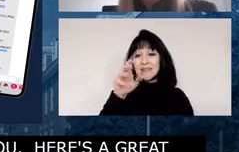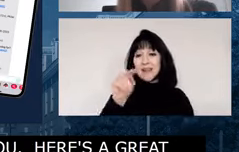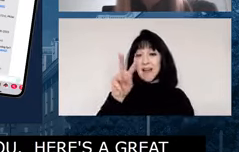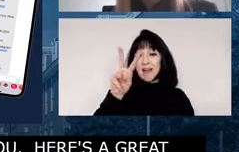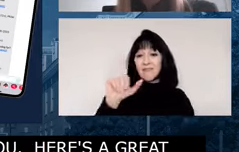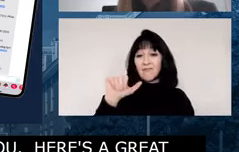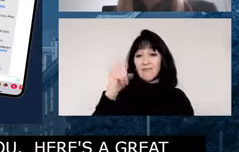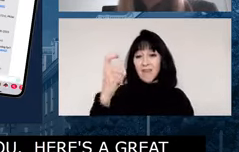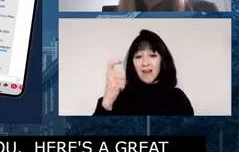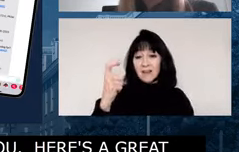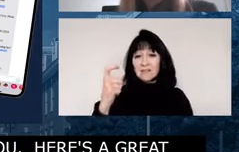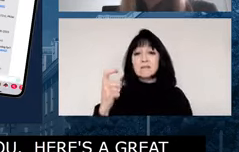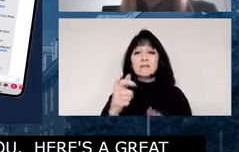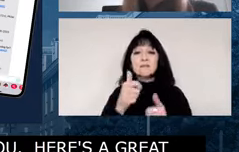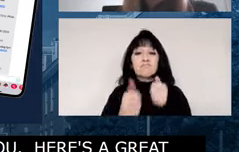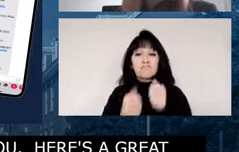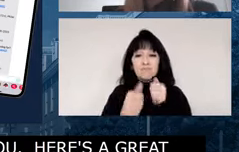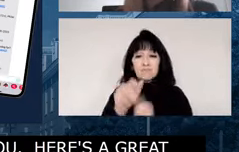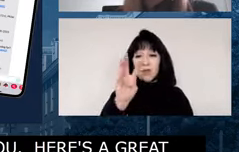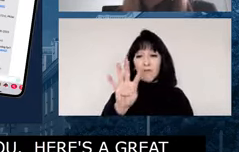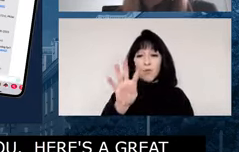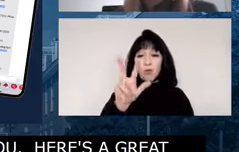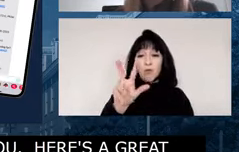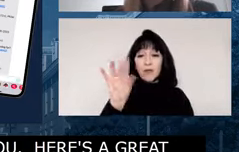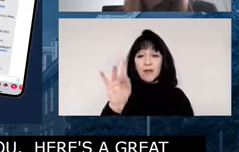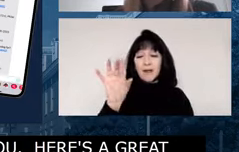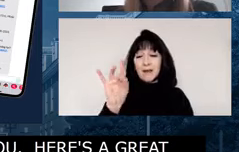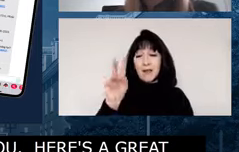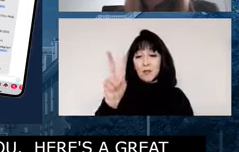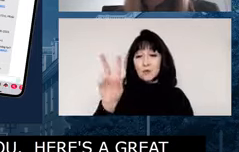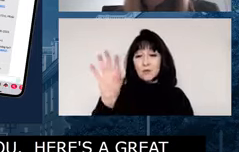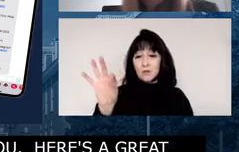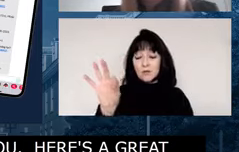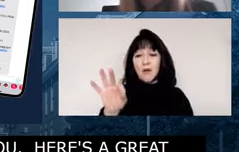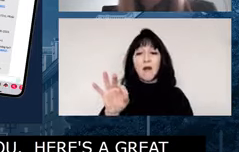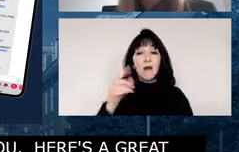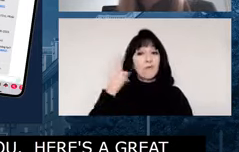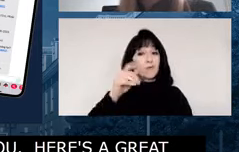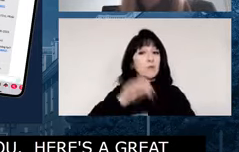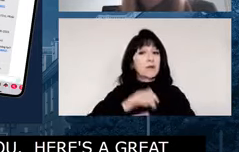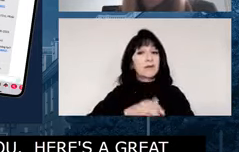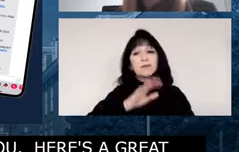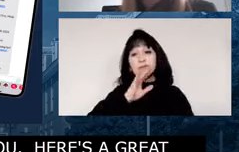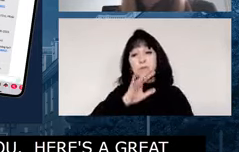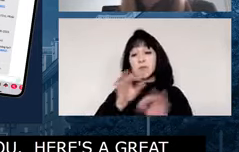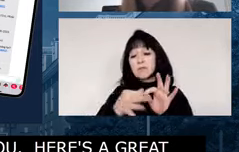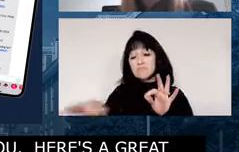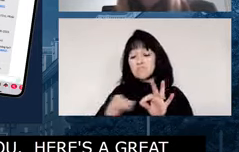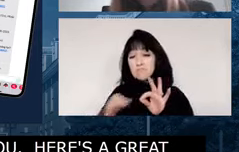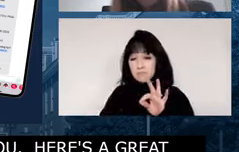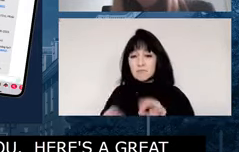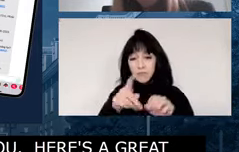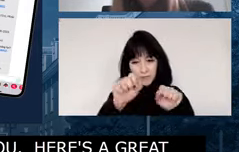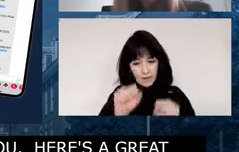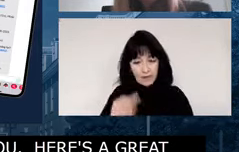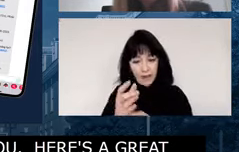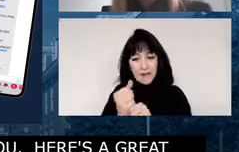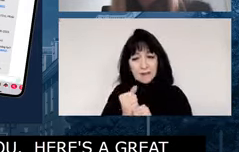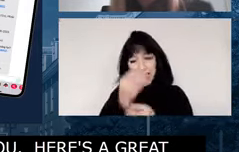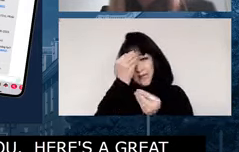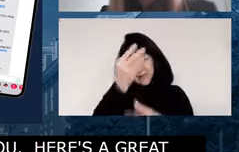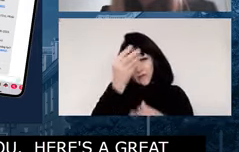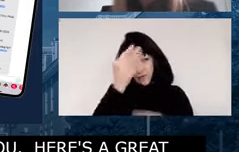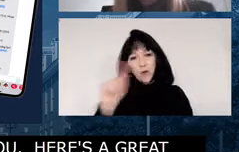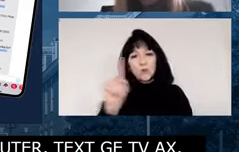and for all of us to get a booster as soon as we are eligible, which for most people is now. So thank you, and back